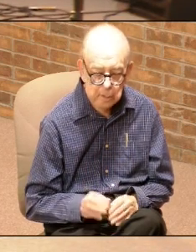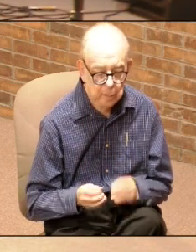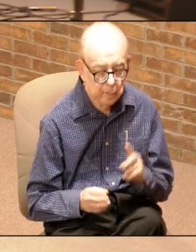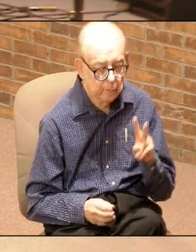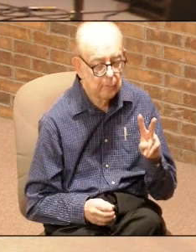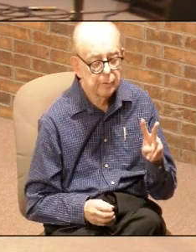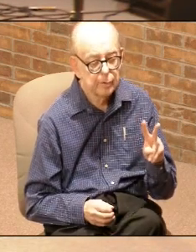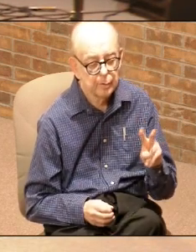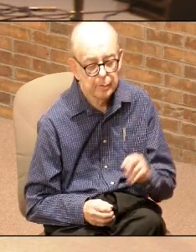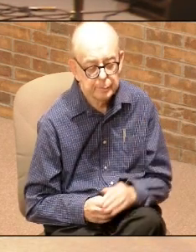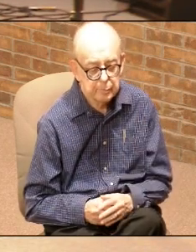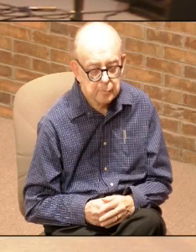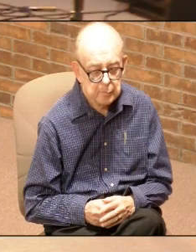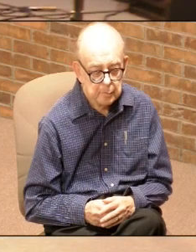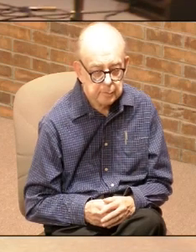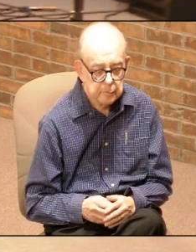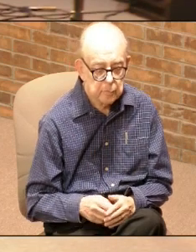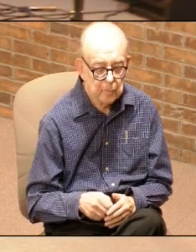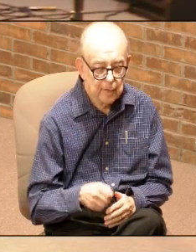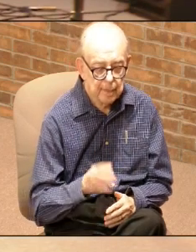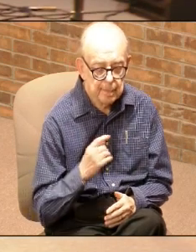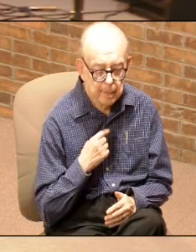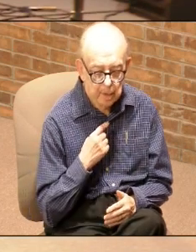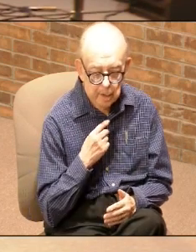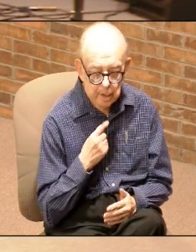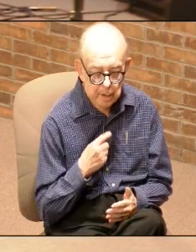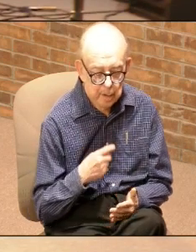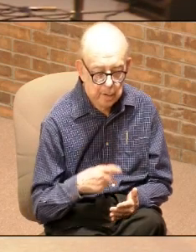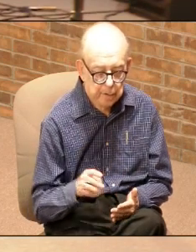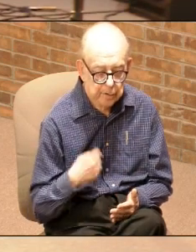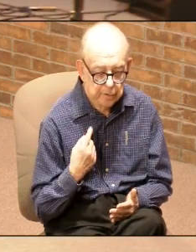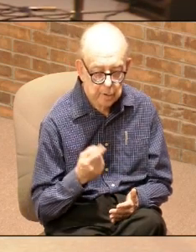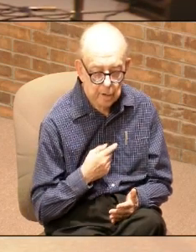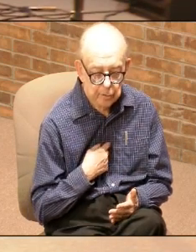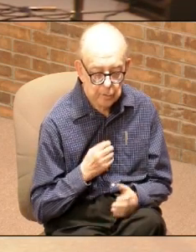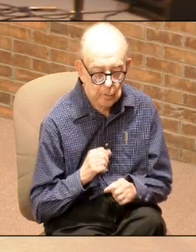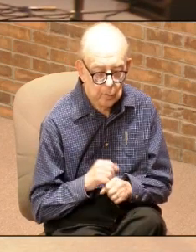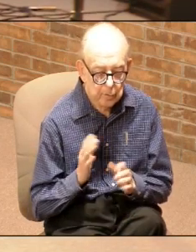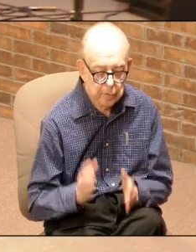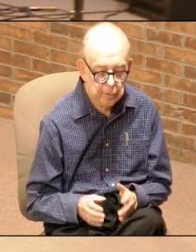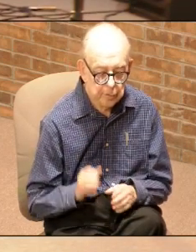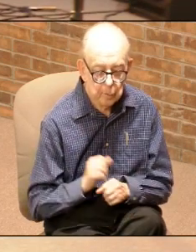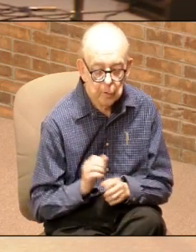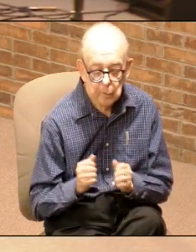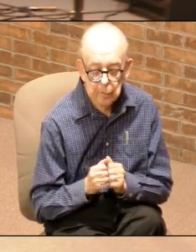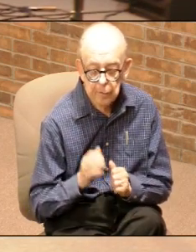Number two, he needs to send us workers to work with those children.